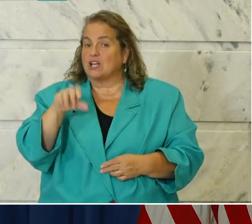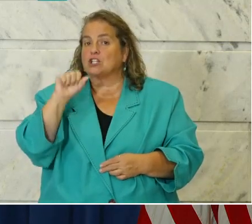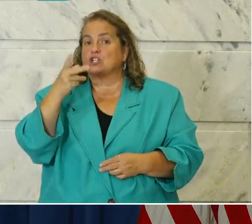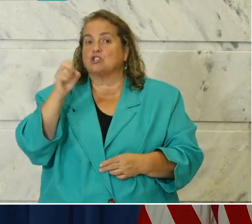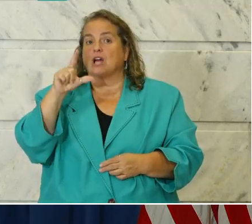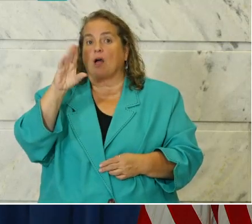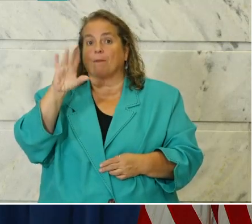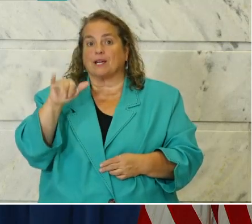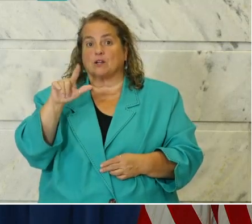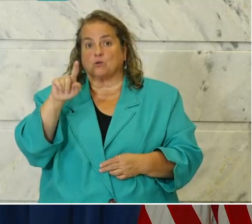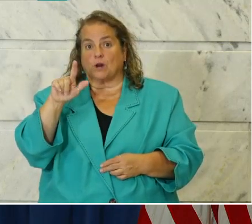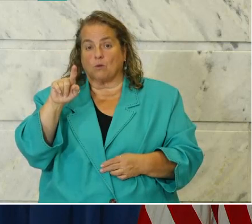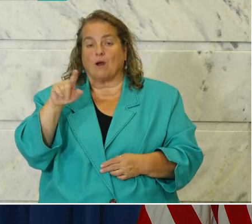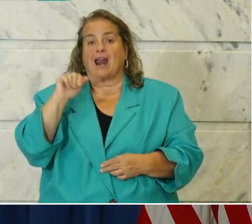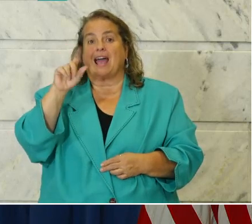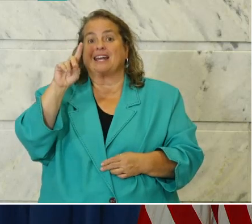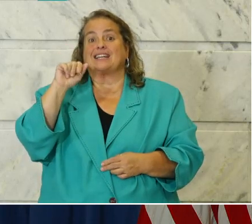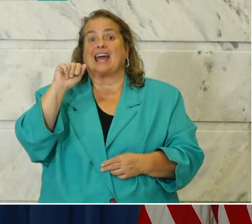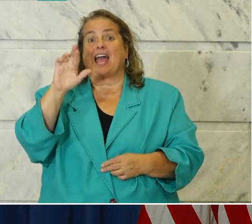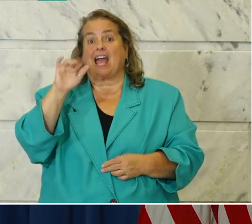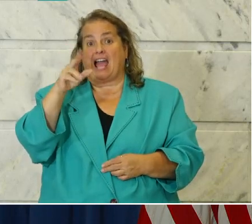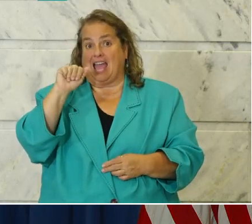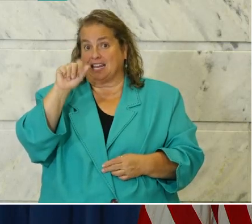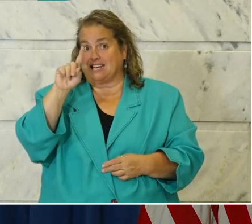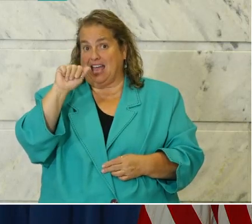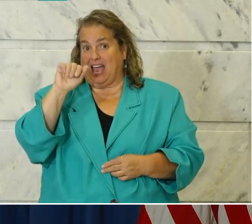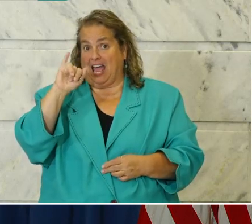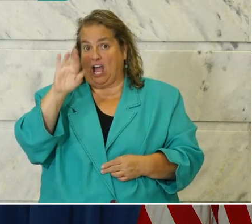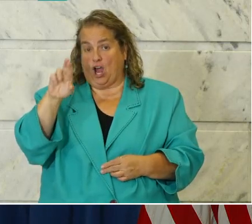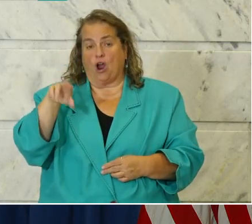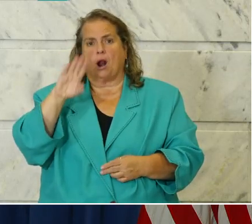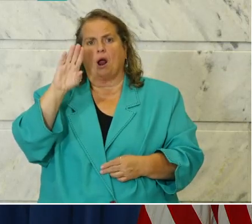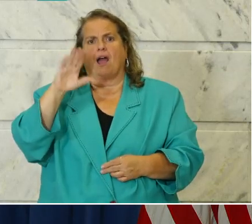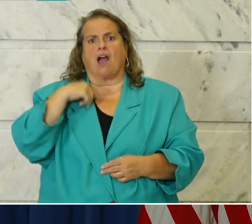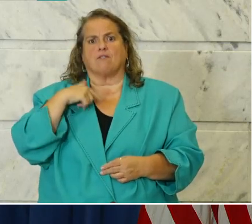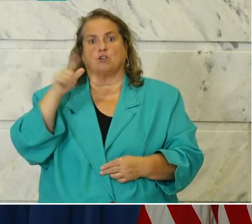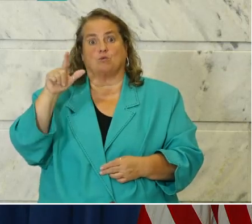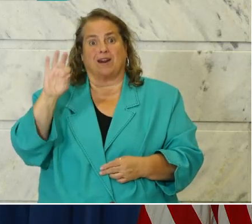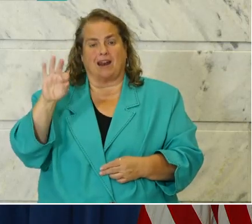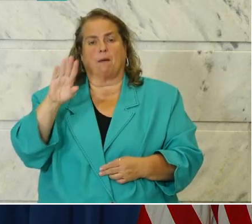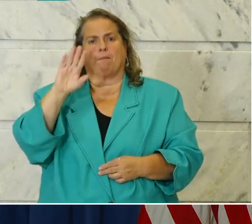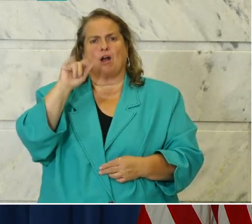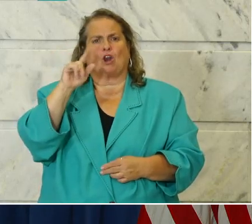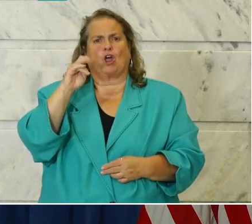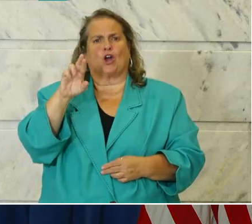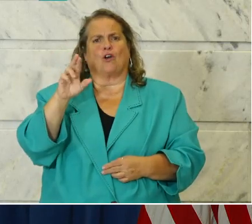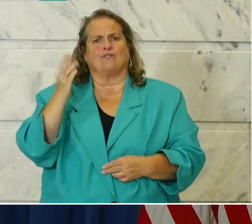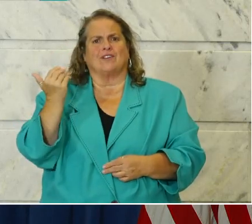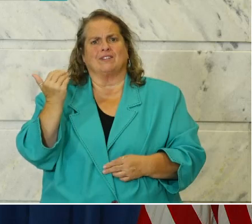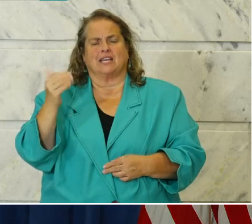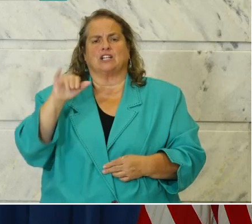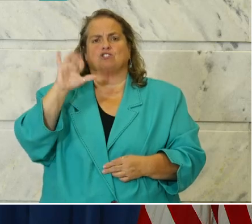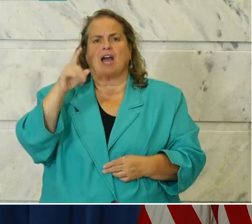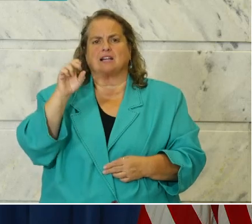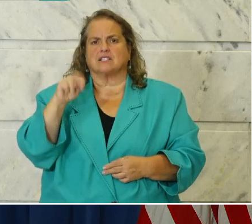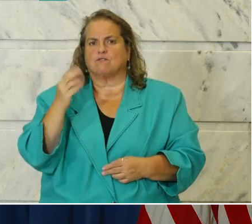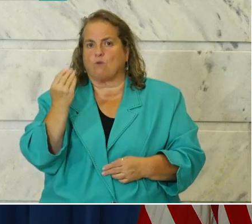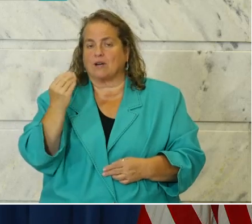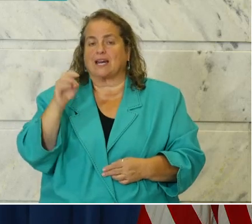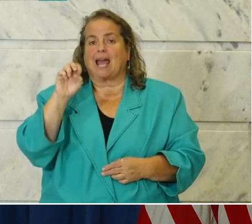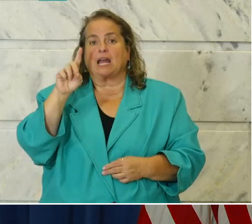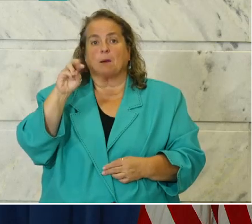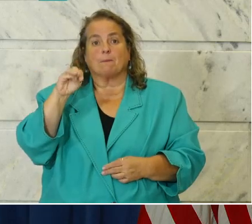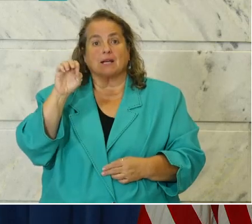got 21. Adair has 19. Butler has 15. So Jackson, 14. Edmondson, 12.